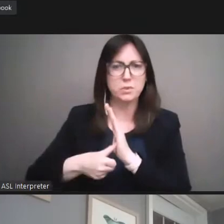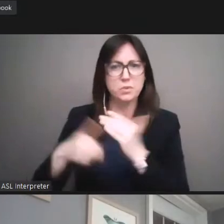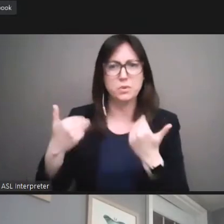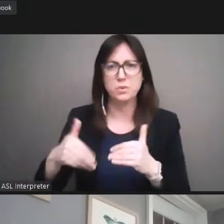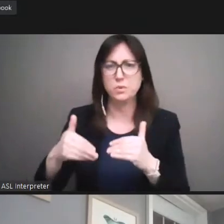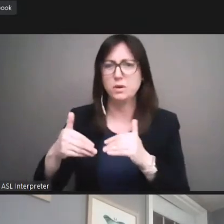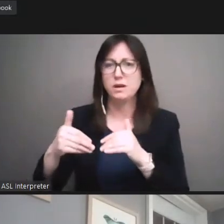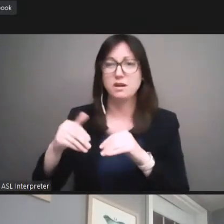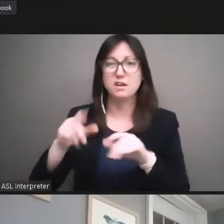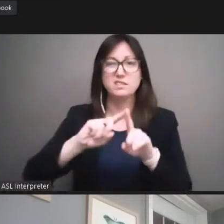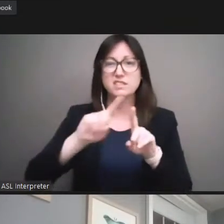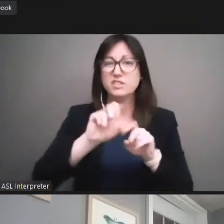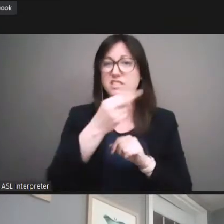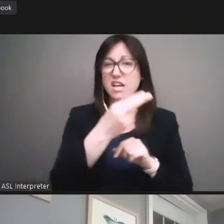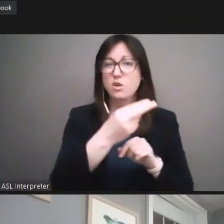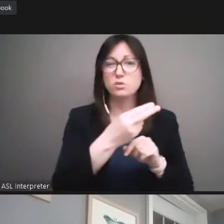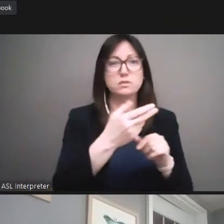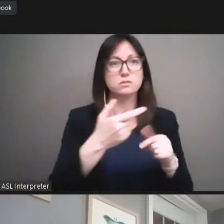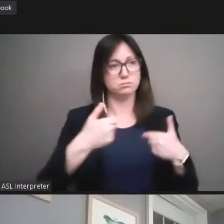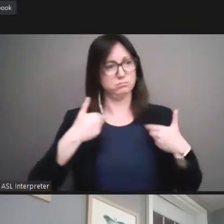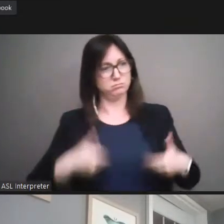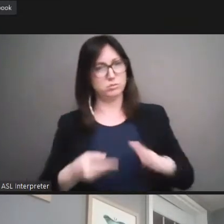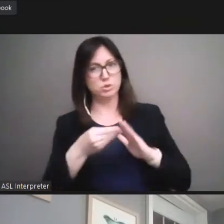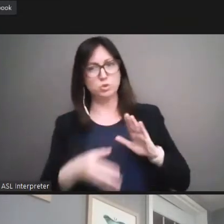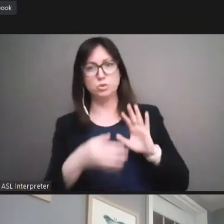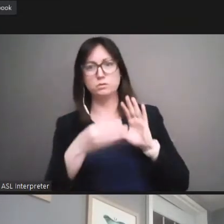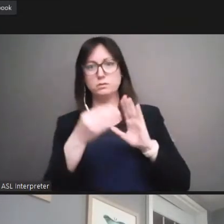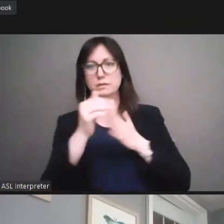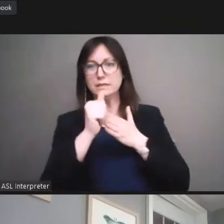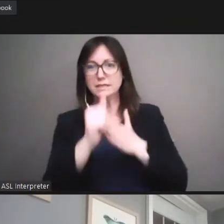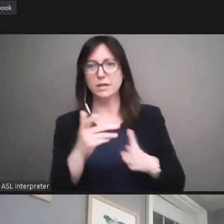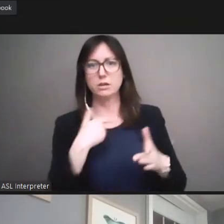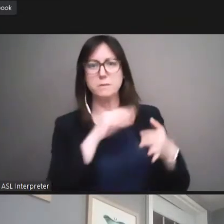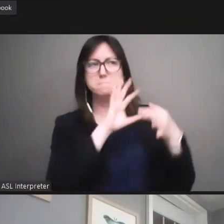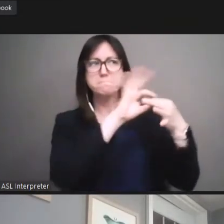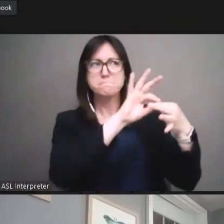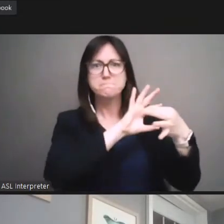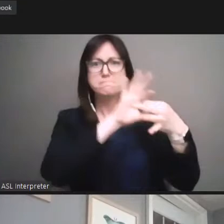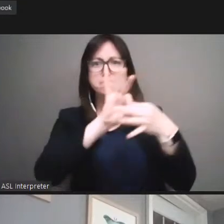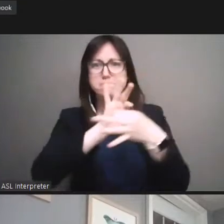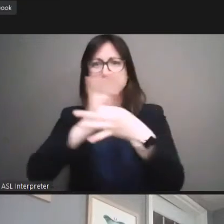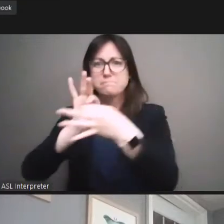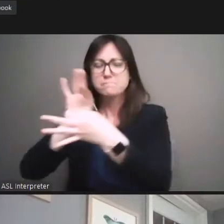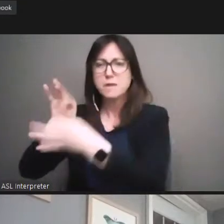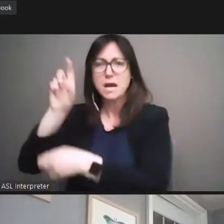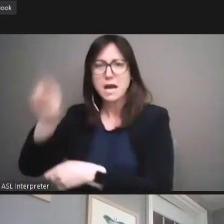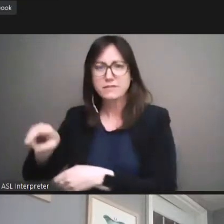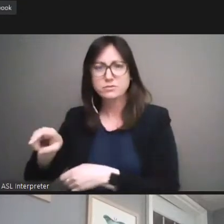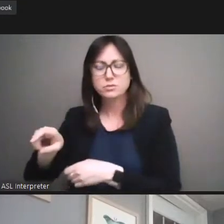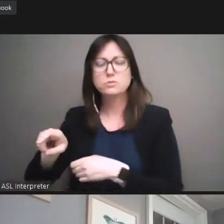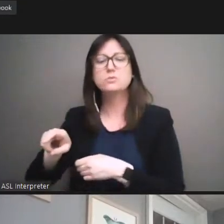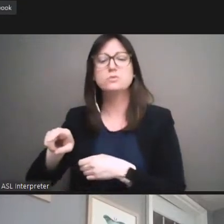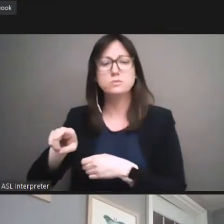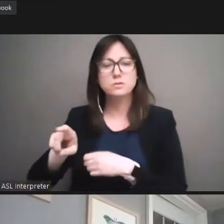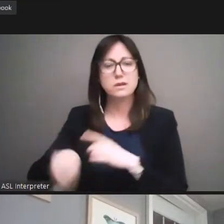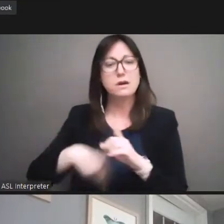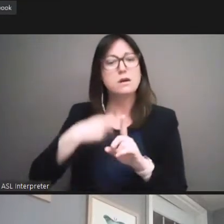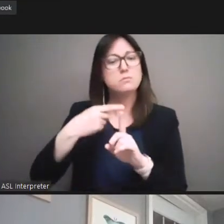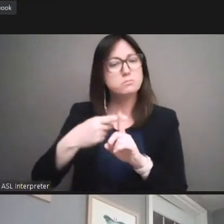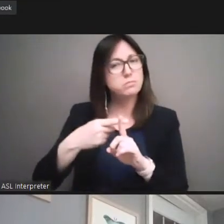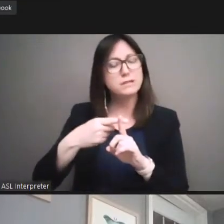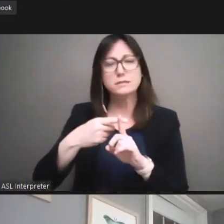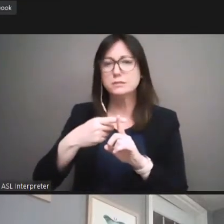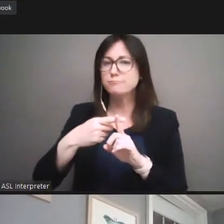different stakeholders, even as student leaders. But we also had to kind of bring forward to